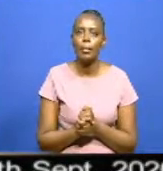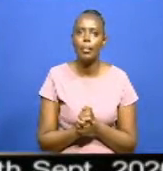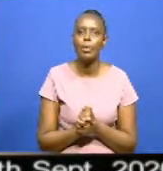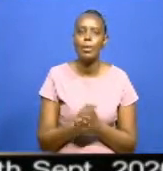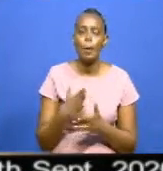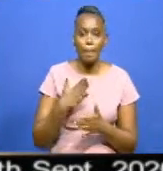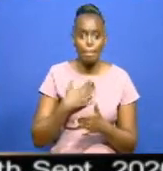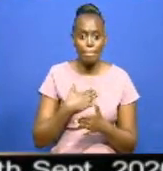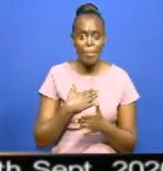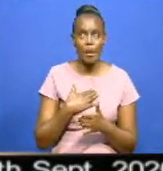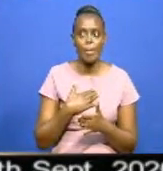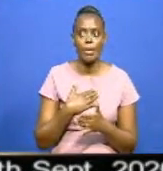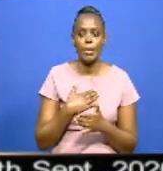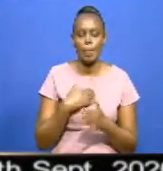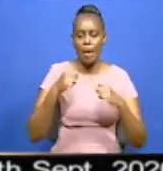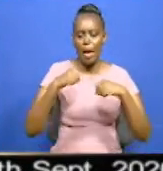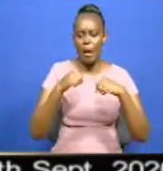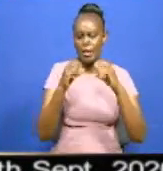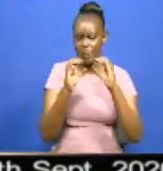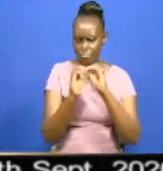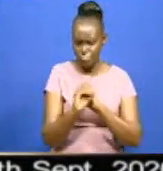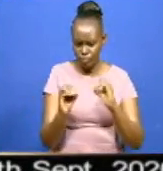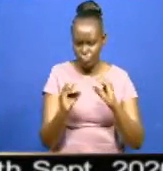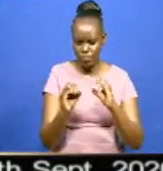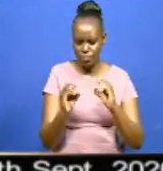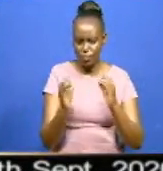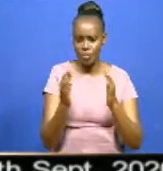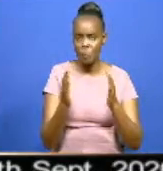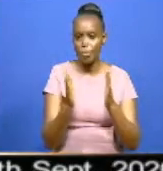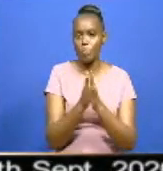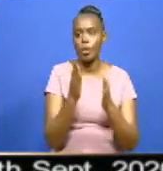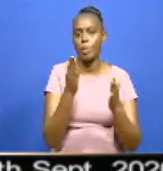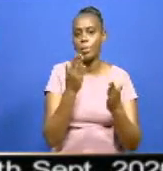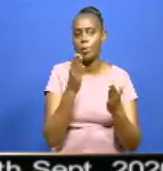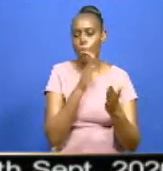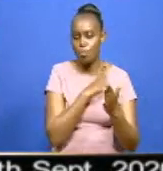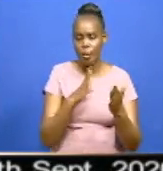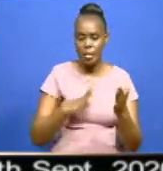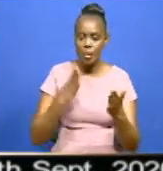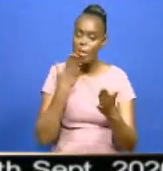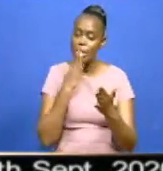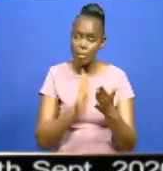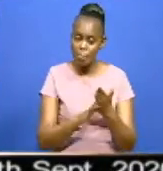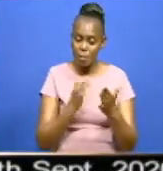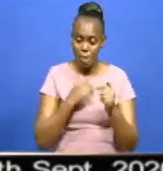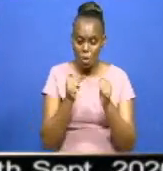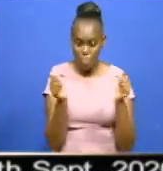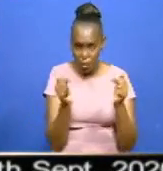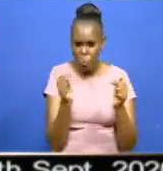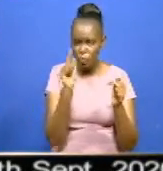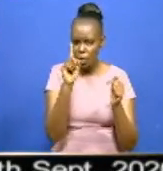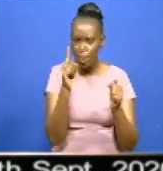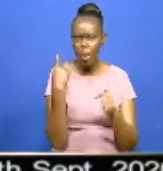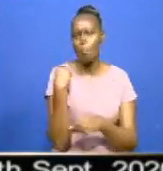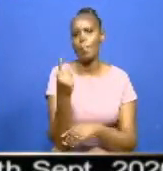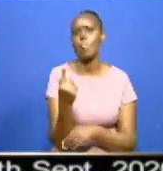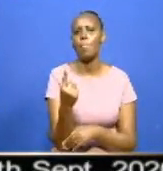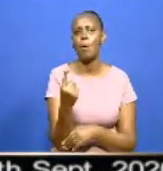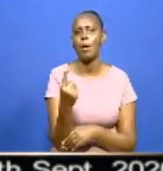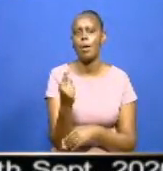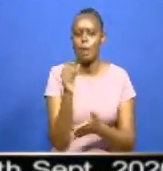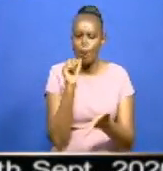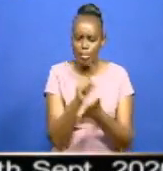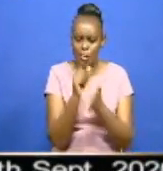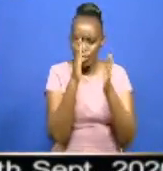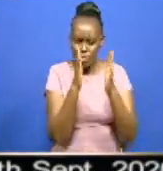not agree with the committee recommendation, one is where they reject a